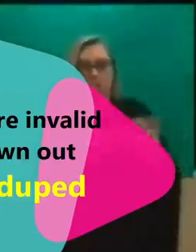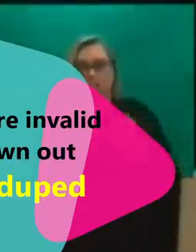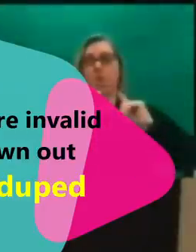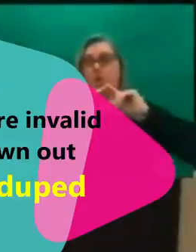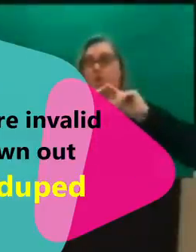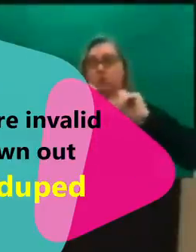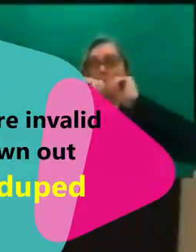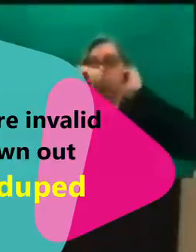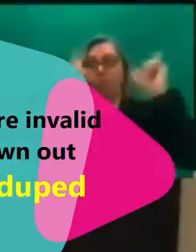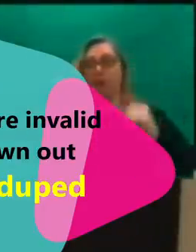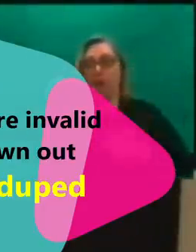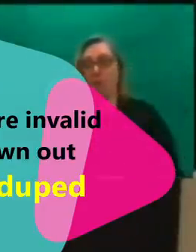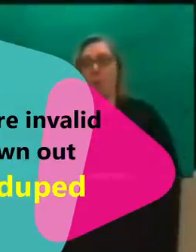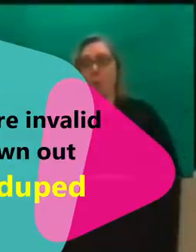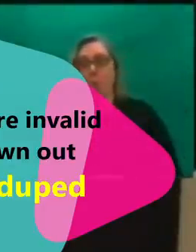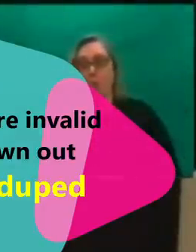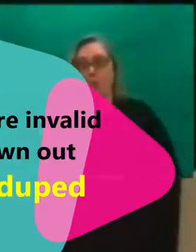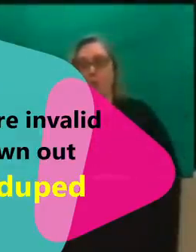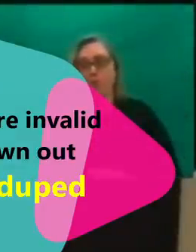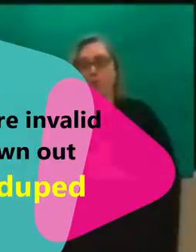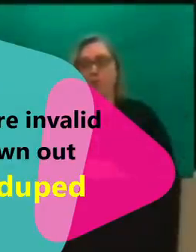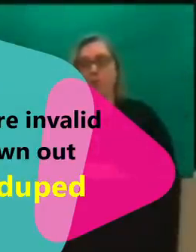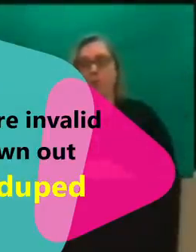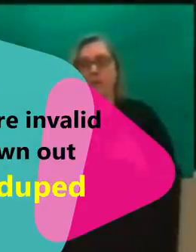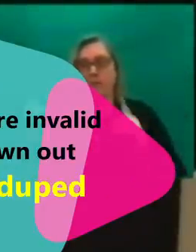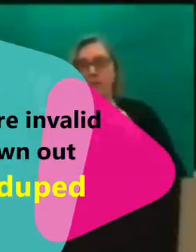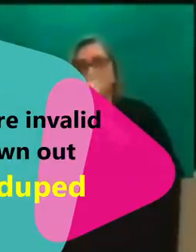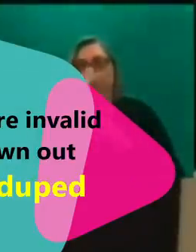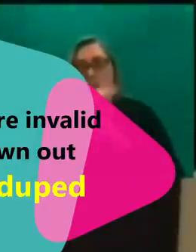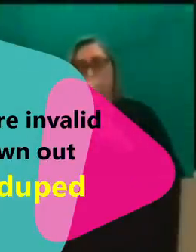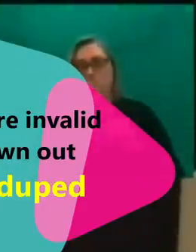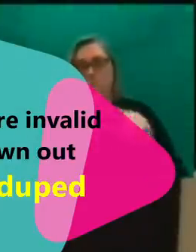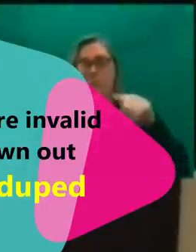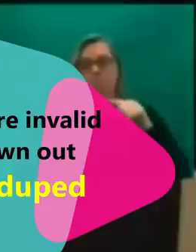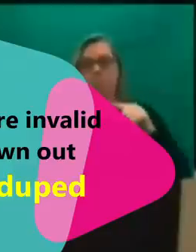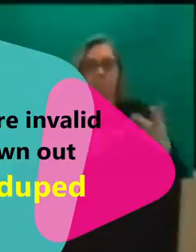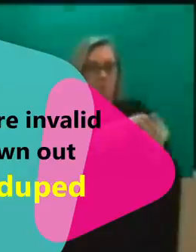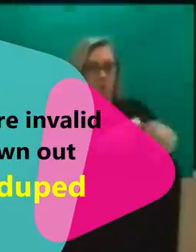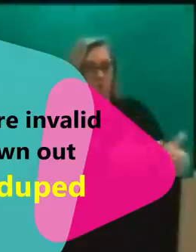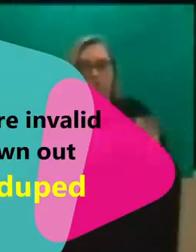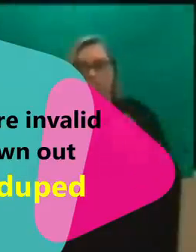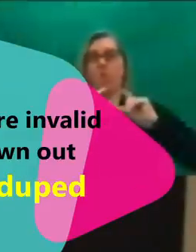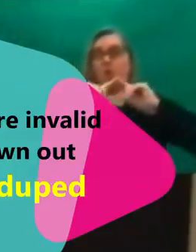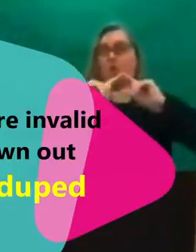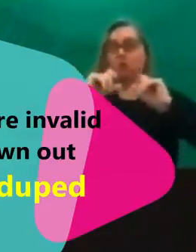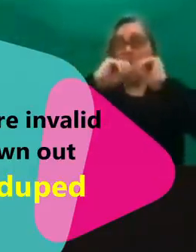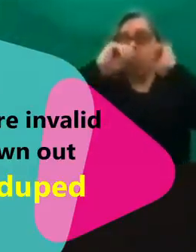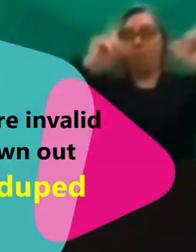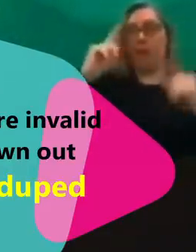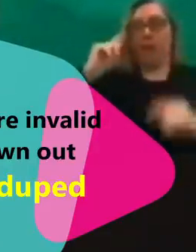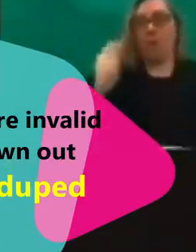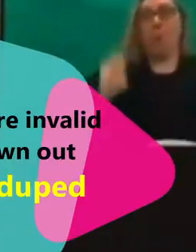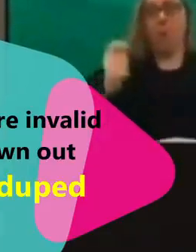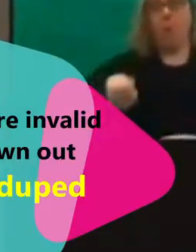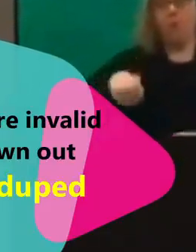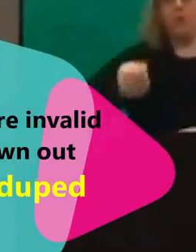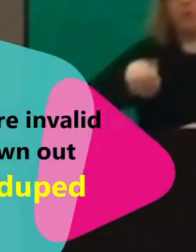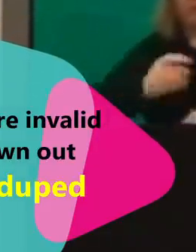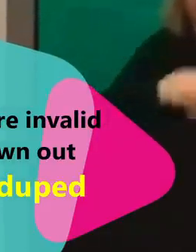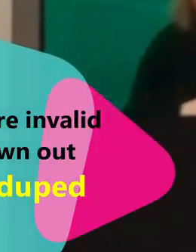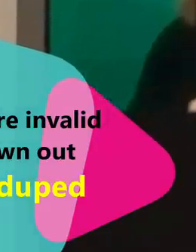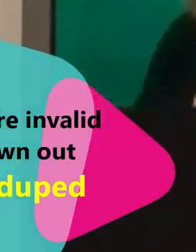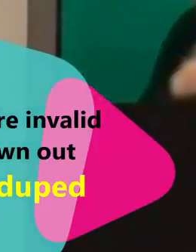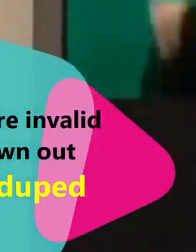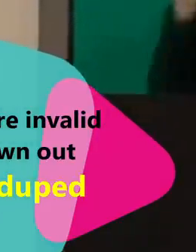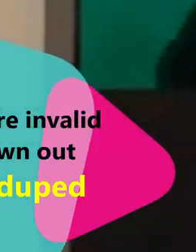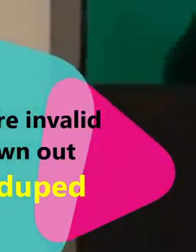review state. Because of the fact that it's important to go to the fact that most are resolved through the review state. Because of the fact that it's important to go